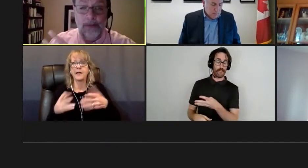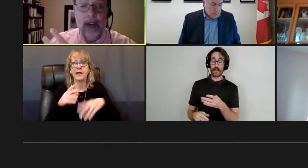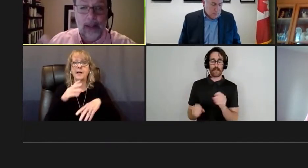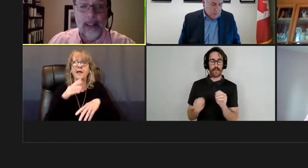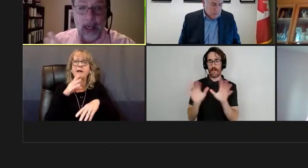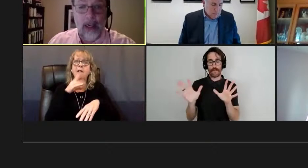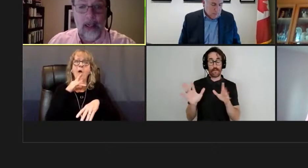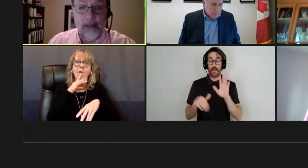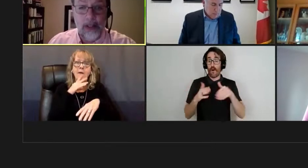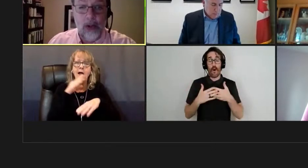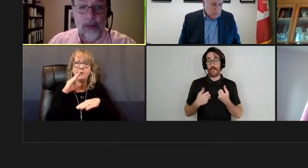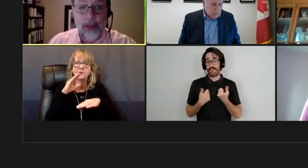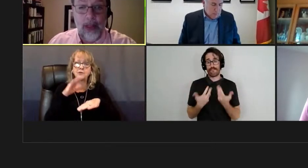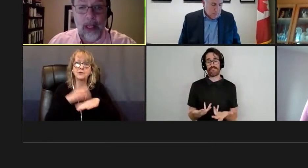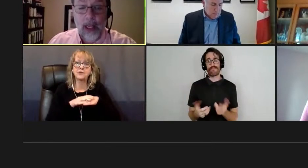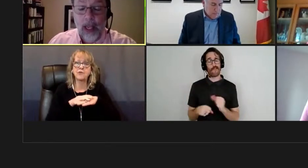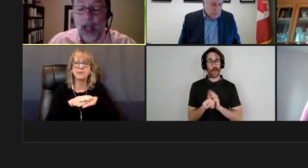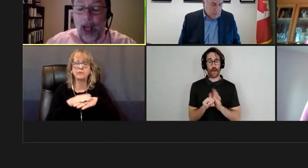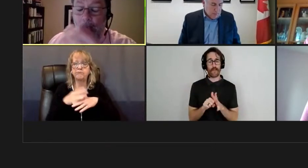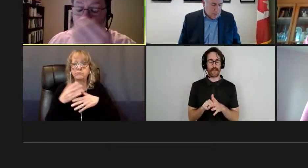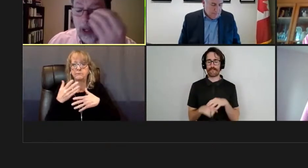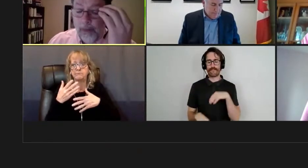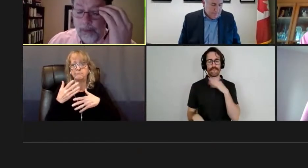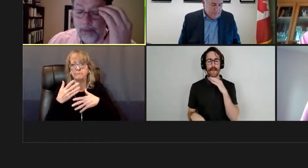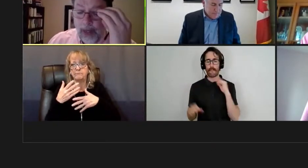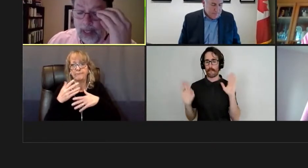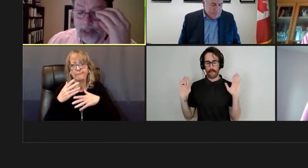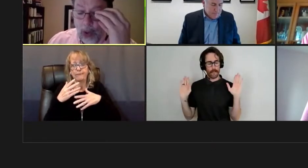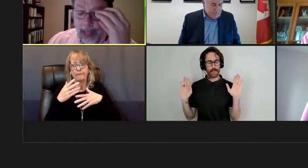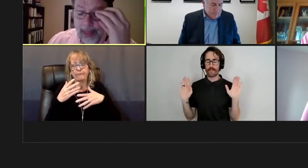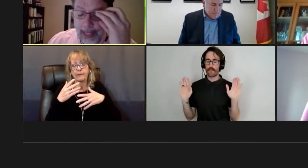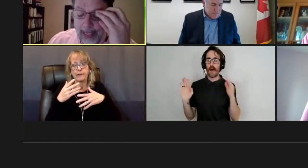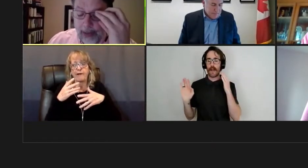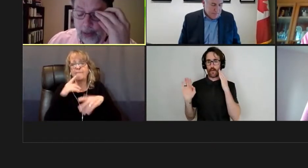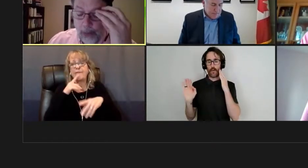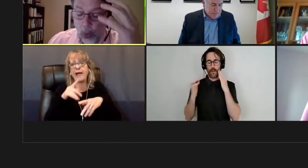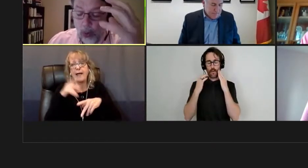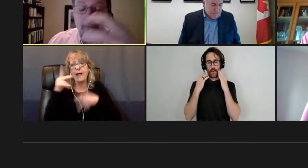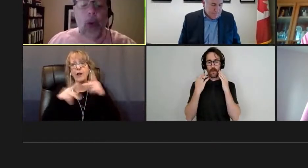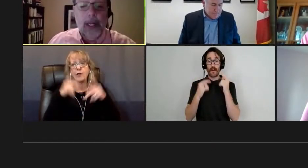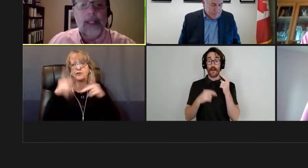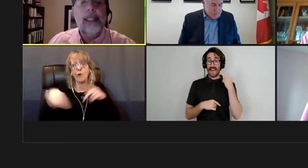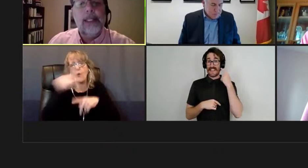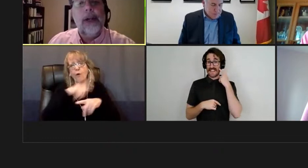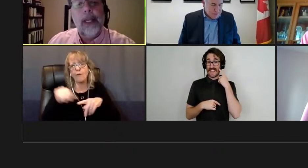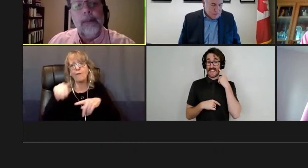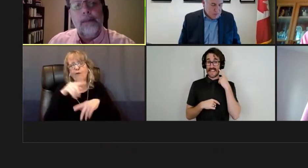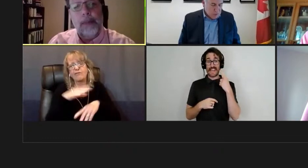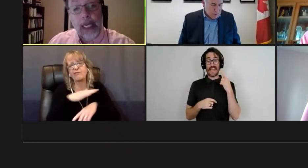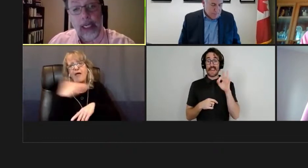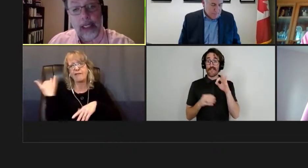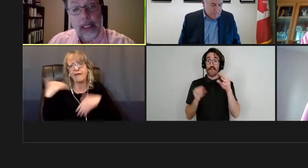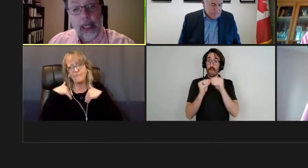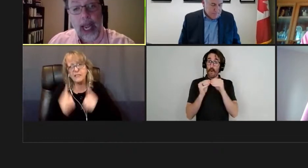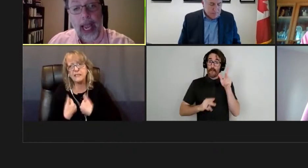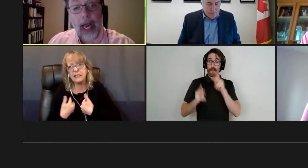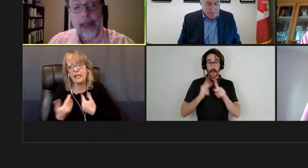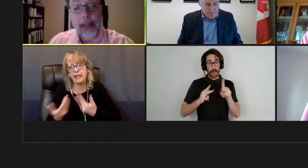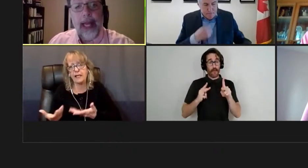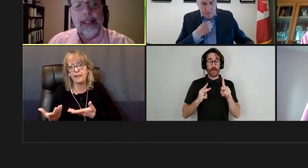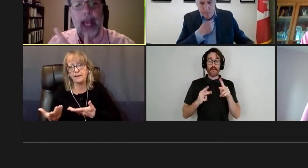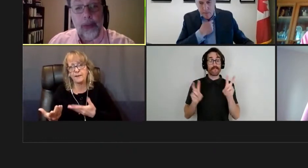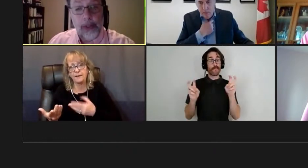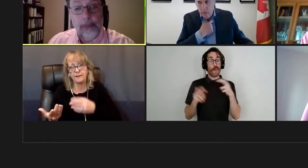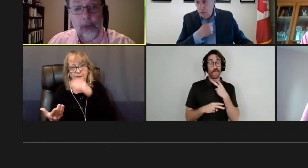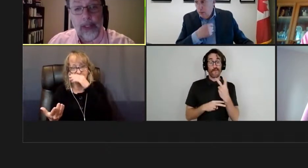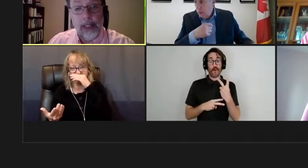all frankly tired of this COVID thing. So I think the more voices there can be, and I think